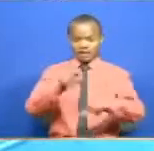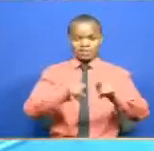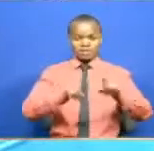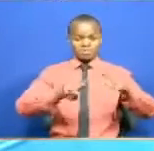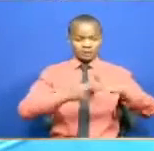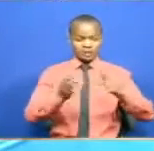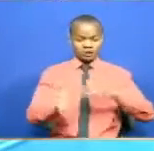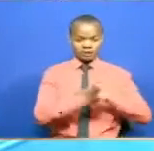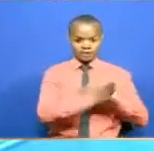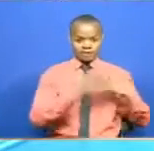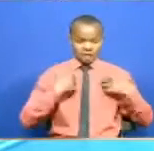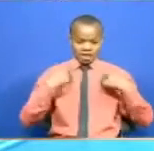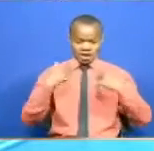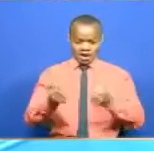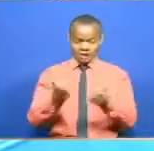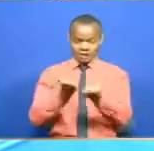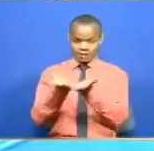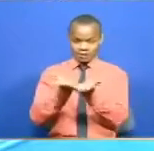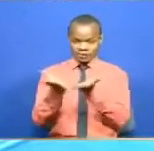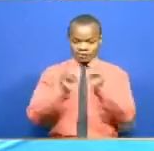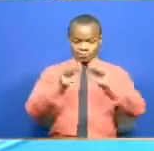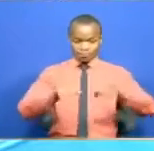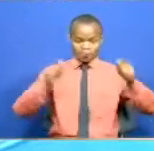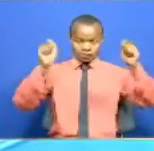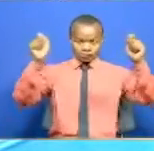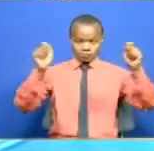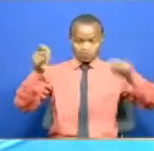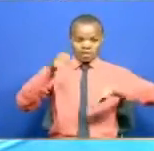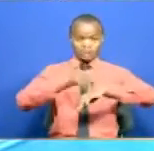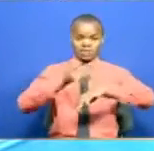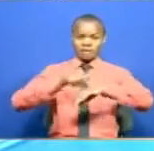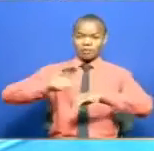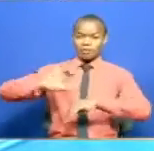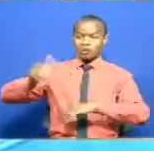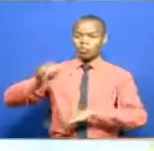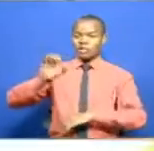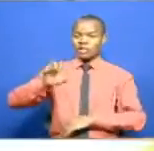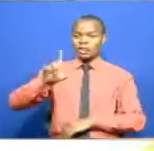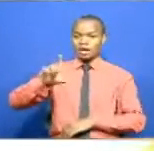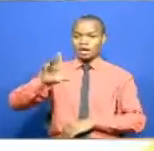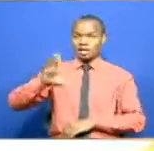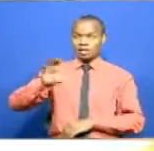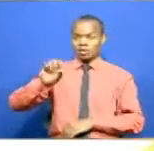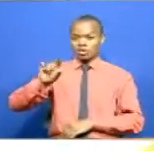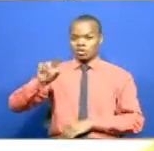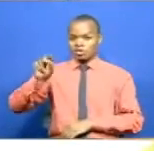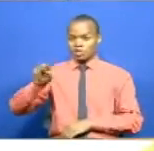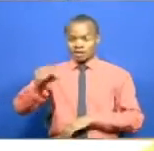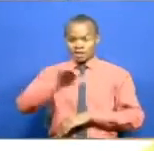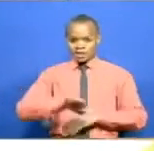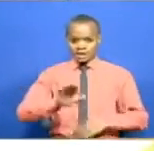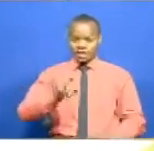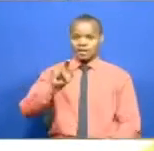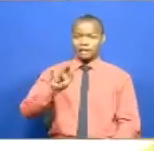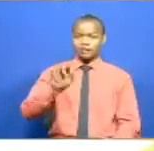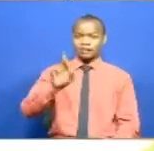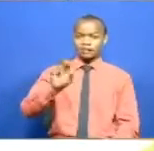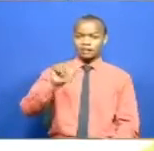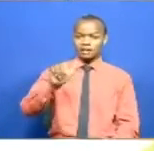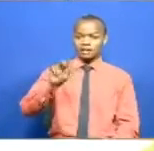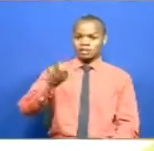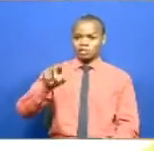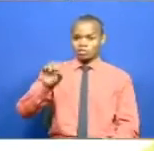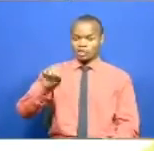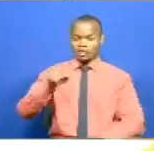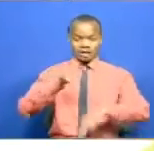Health services were paralyzed at the Mount Elgon COVID-19 isolation center in Trans Nzoia County after health workers downed